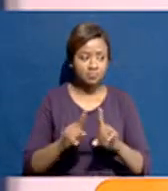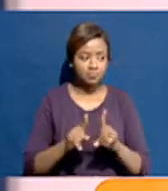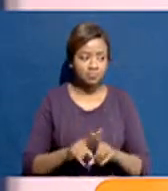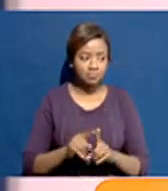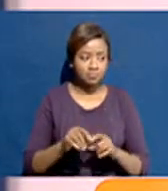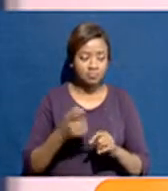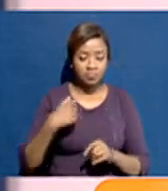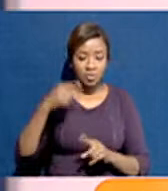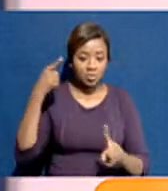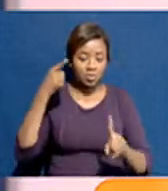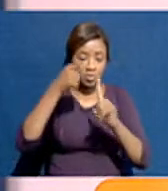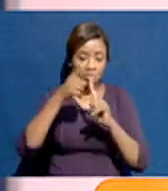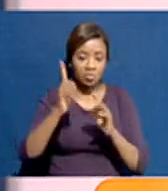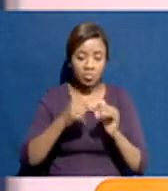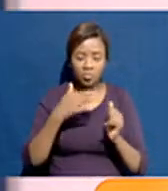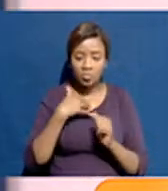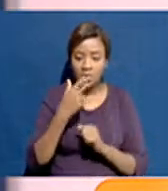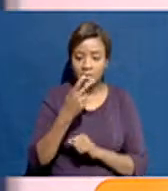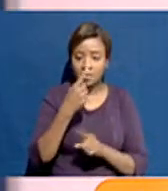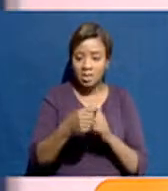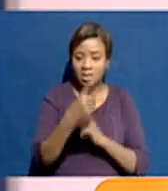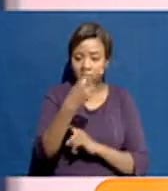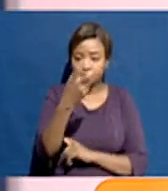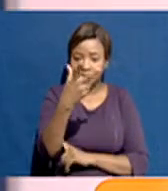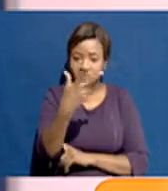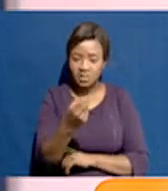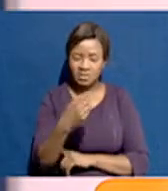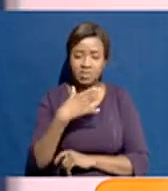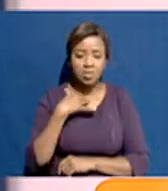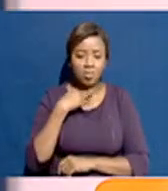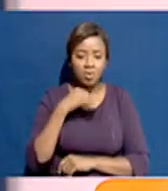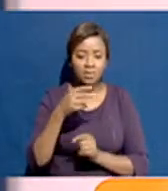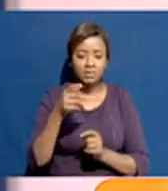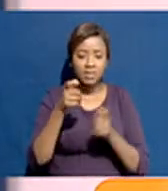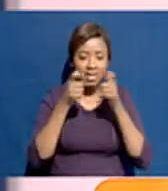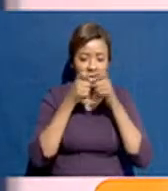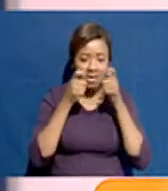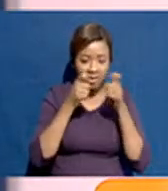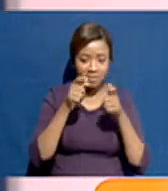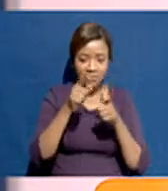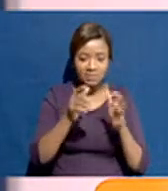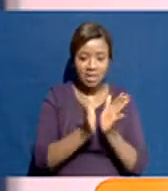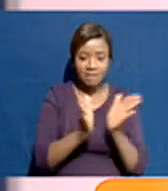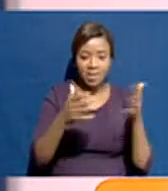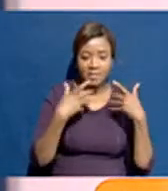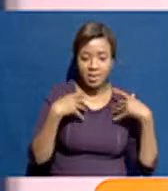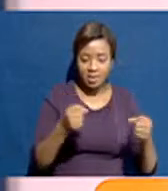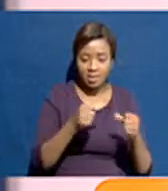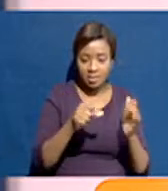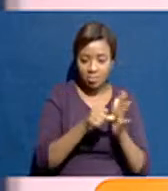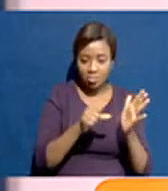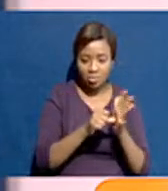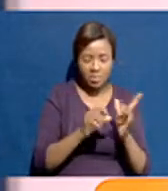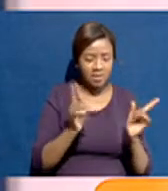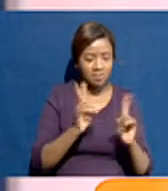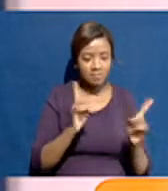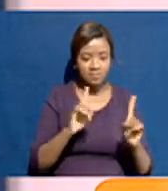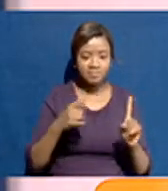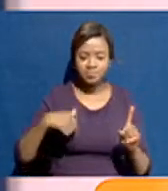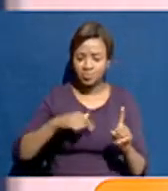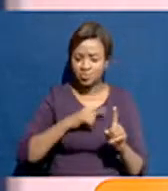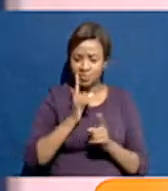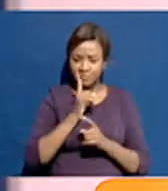is that to make AIDS not a public health problem, but rather that we already